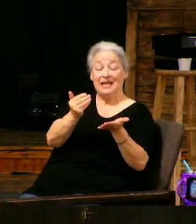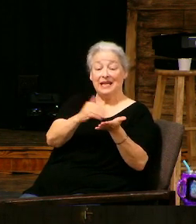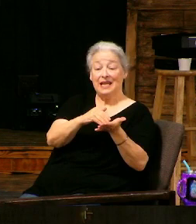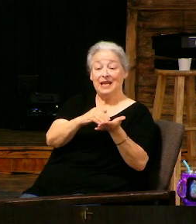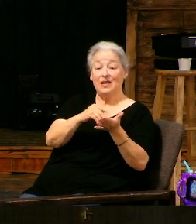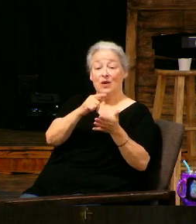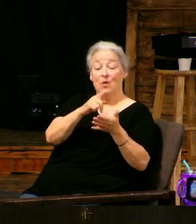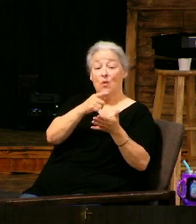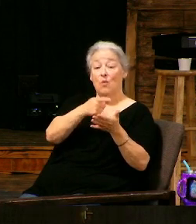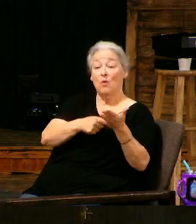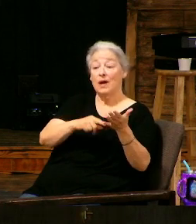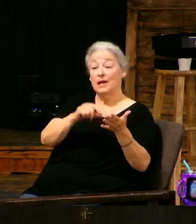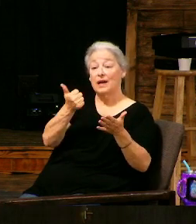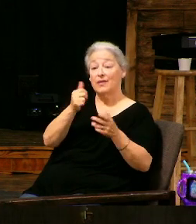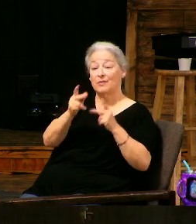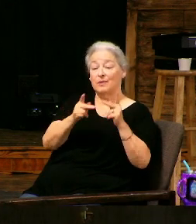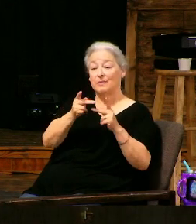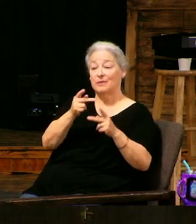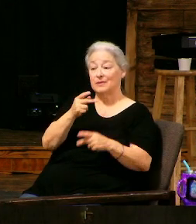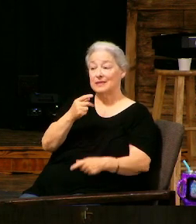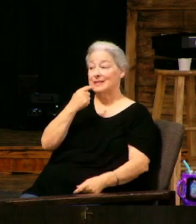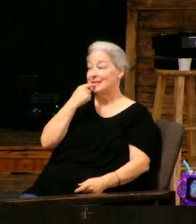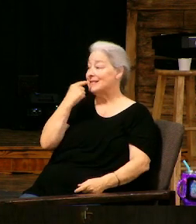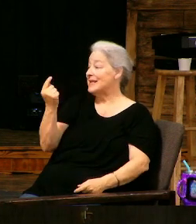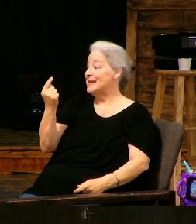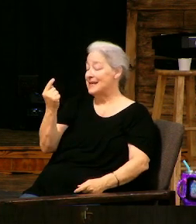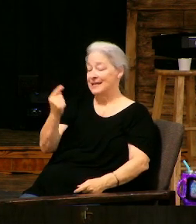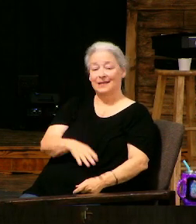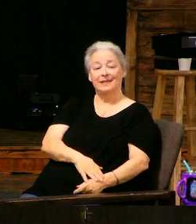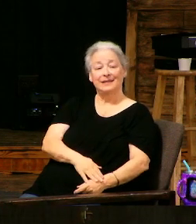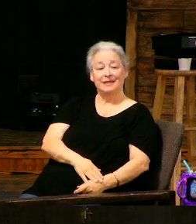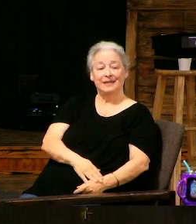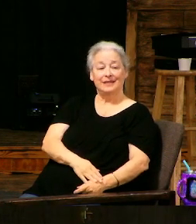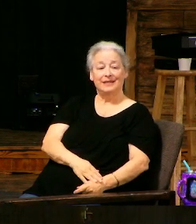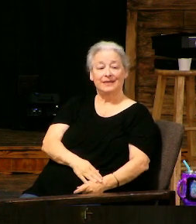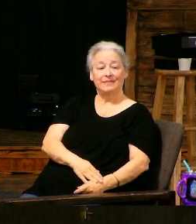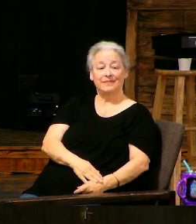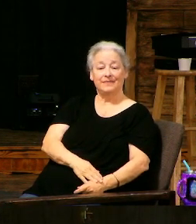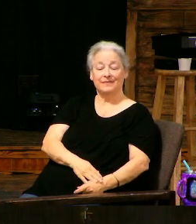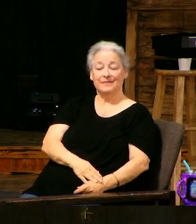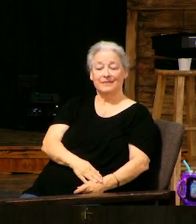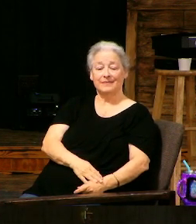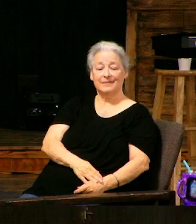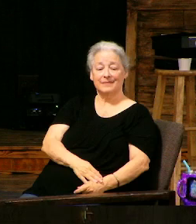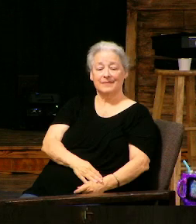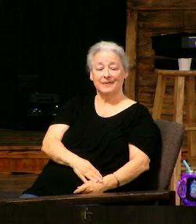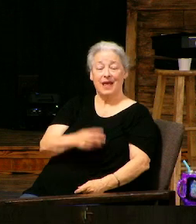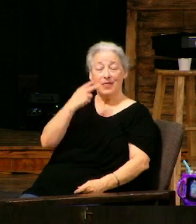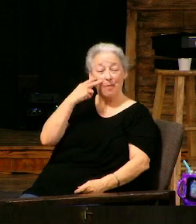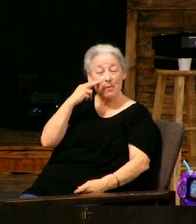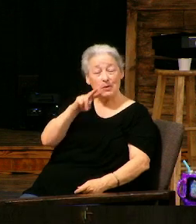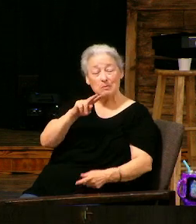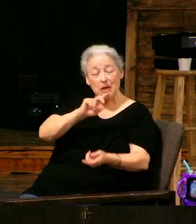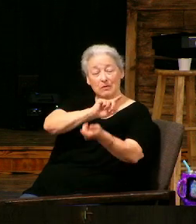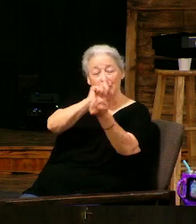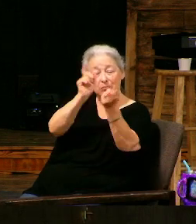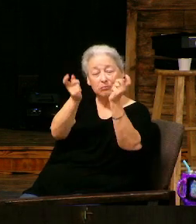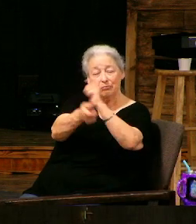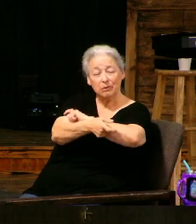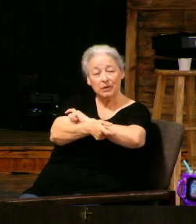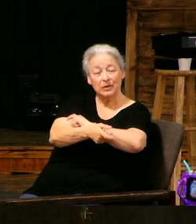their perspective is whacked, then you're getting the wrong message. You know who